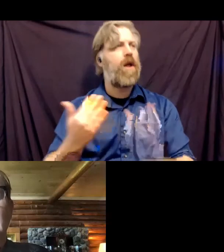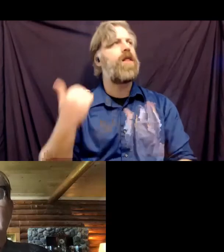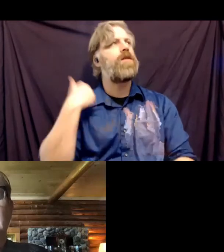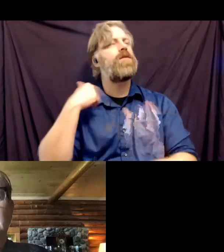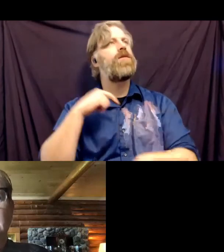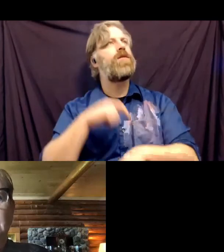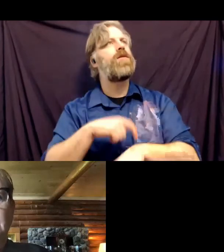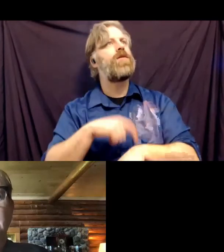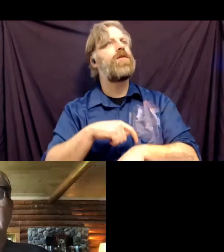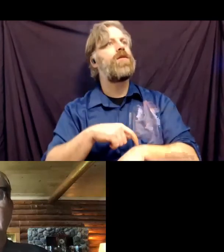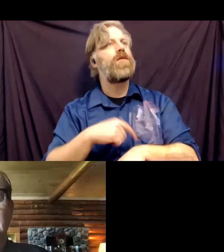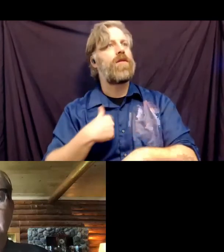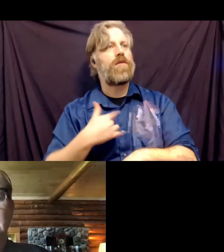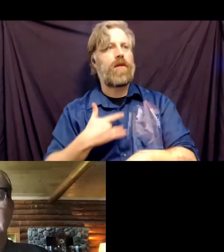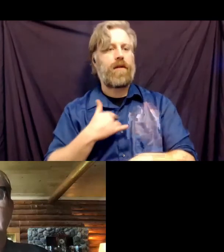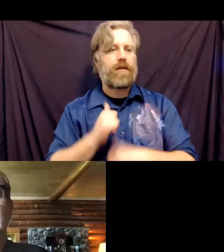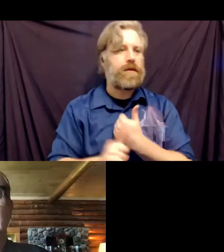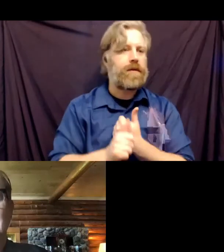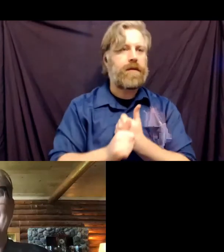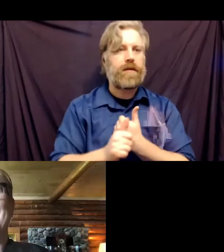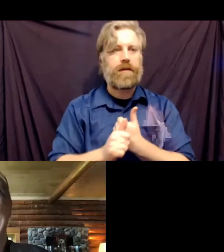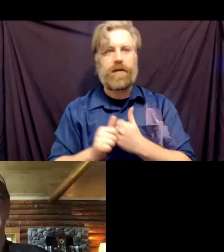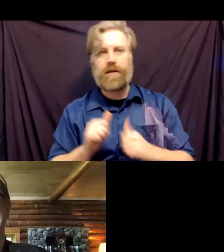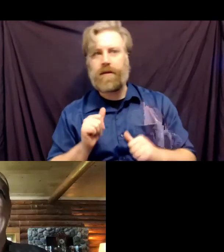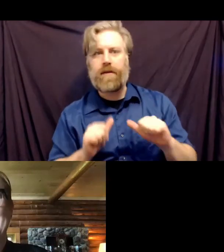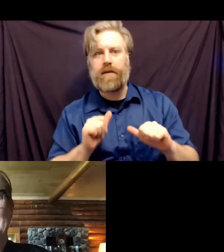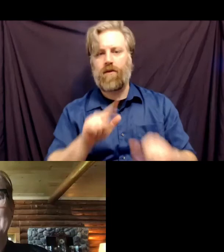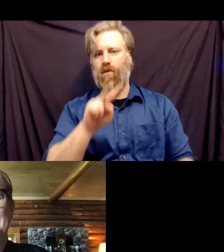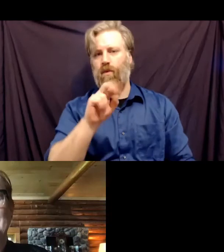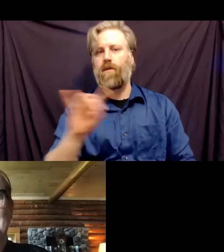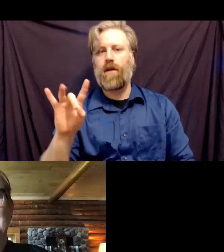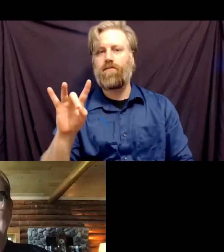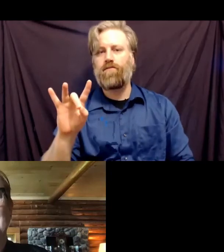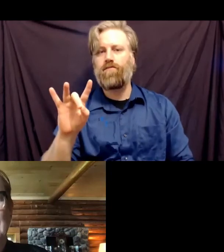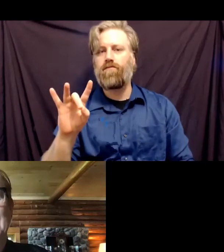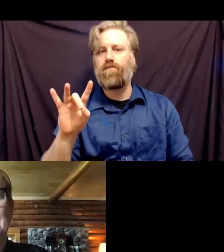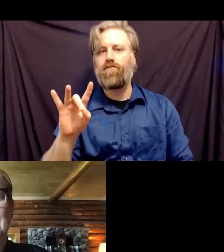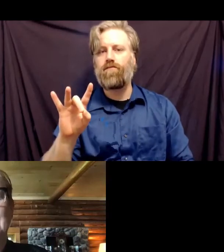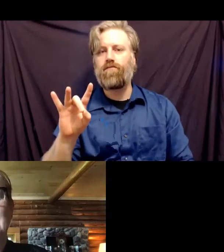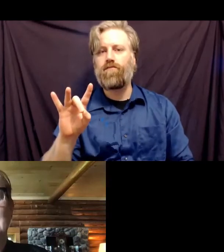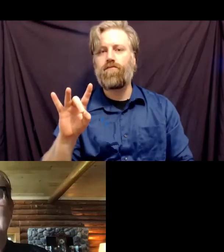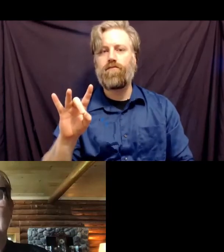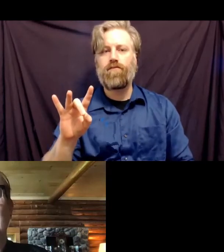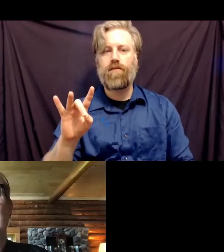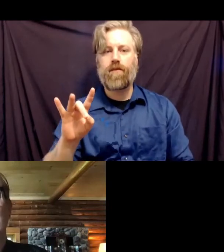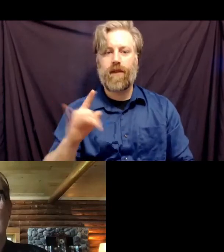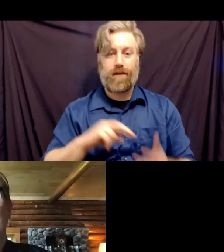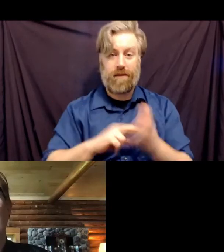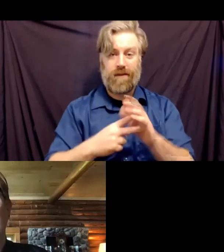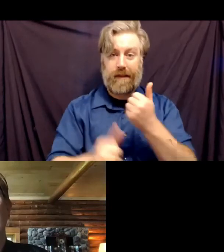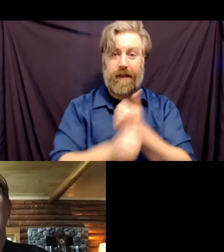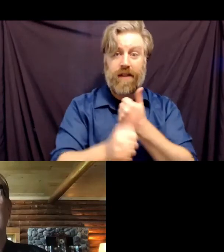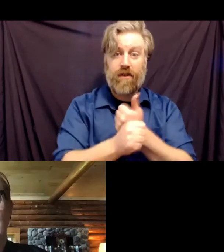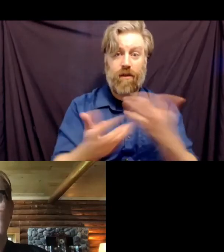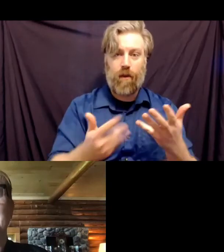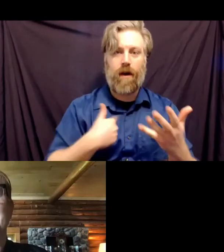was kind of in danger was in 2008. That I was, and when I'm saying danger, I was in fear